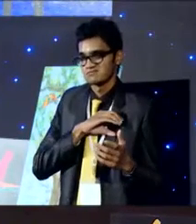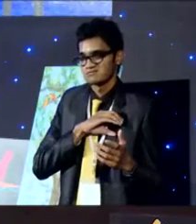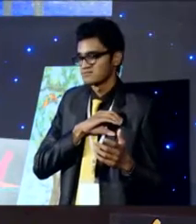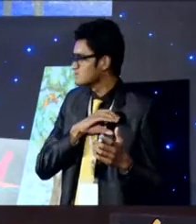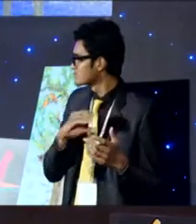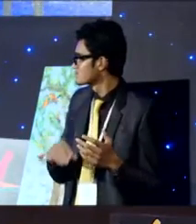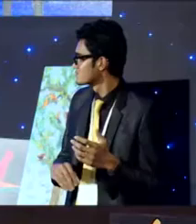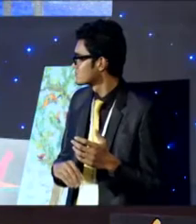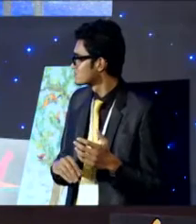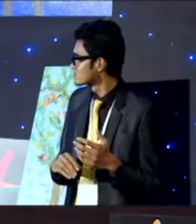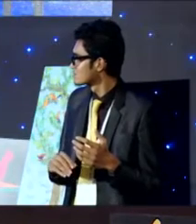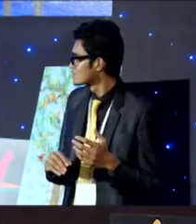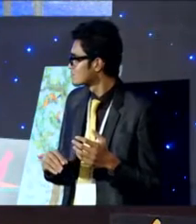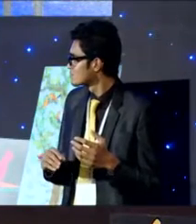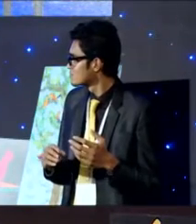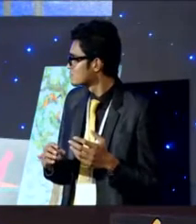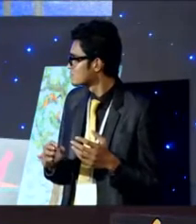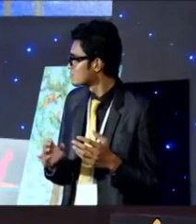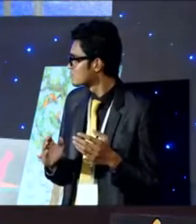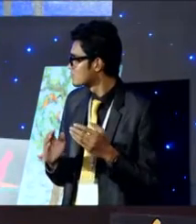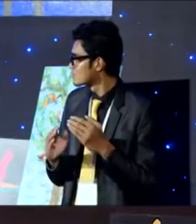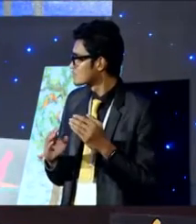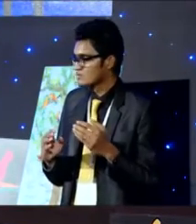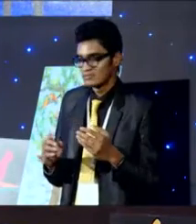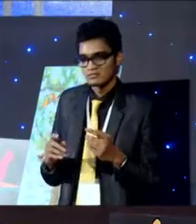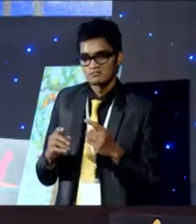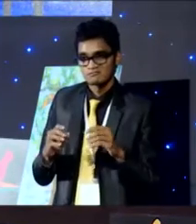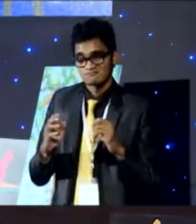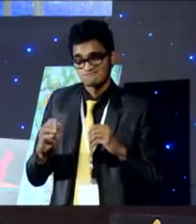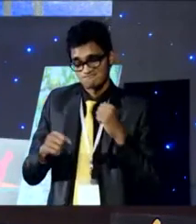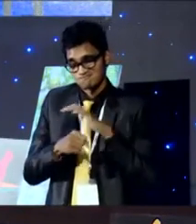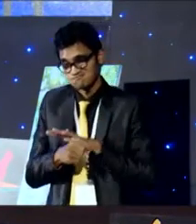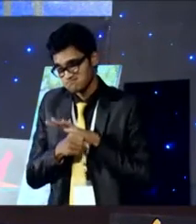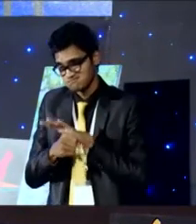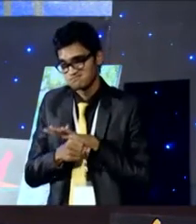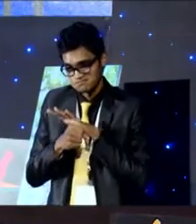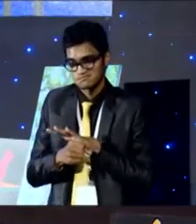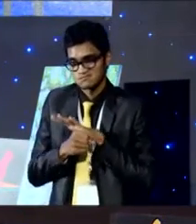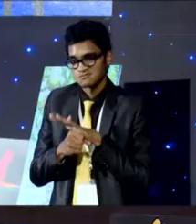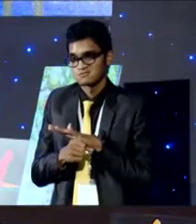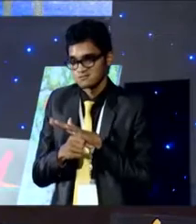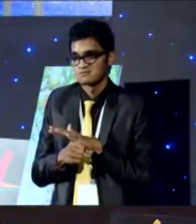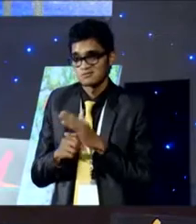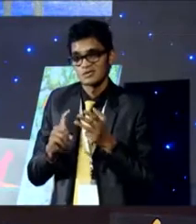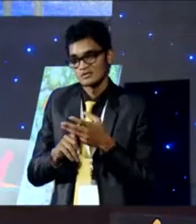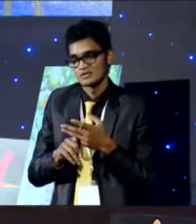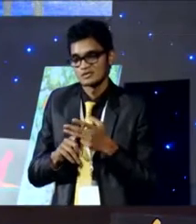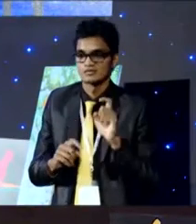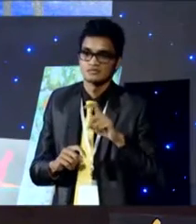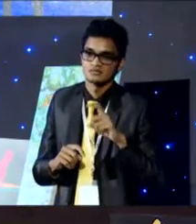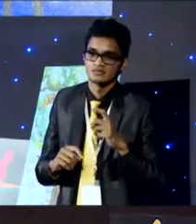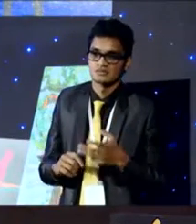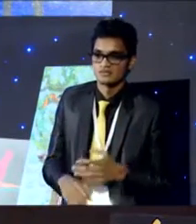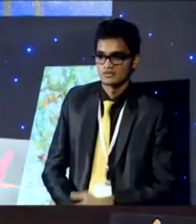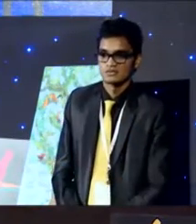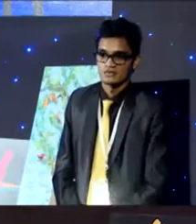on to themselves without a law, without pressure, that they need to start employing people. And one of the things I